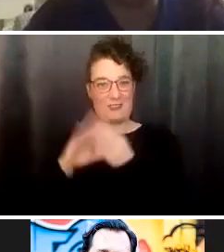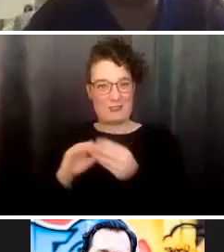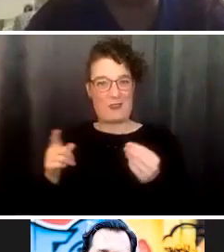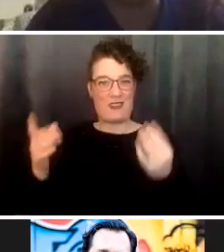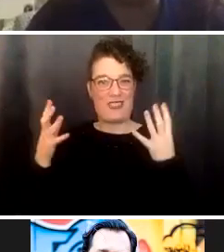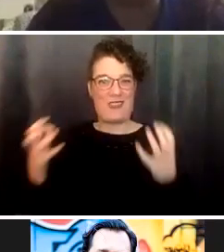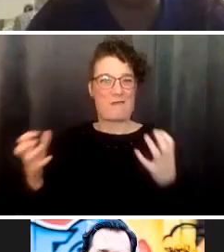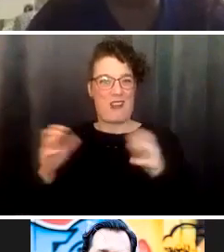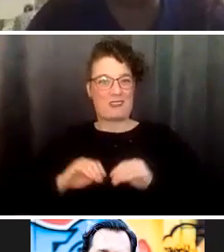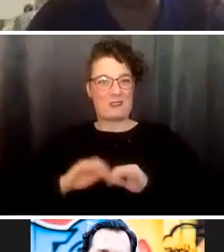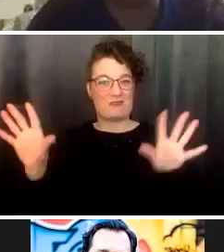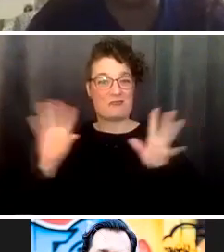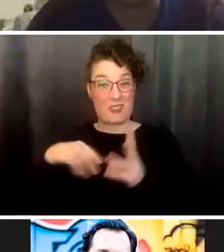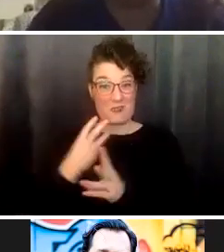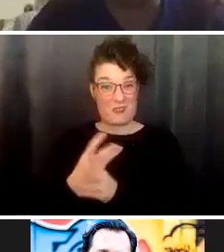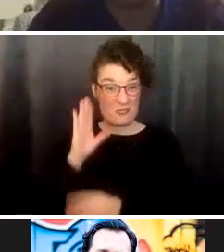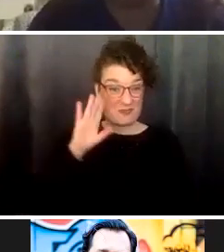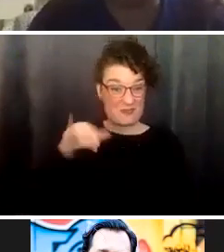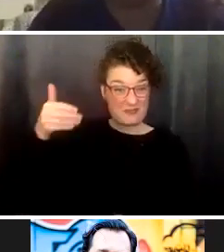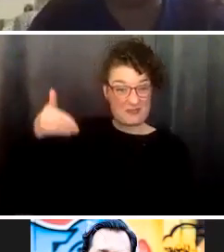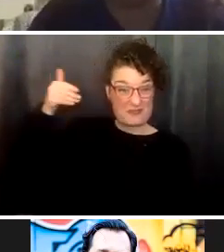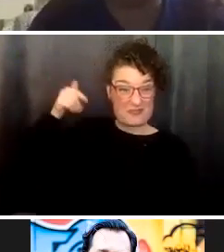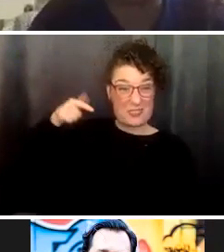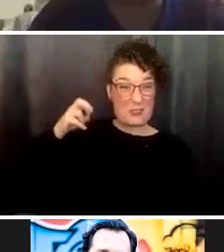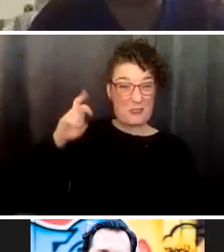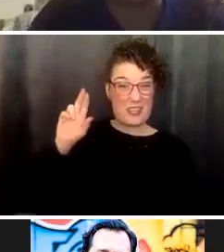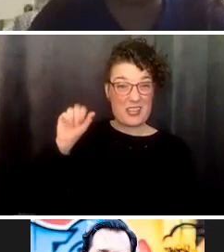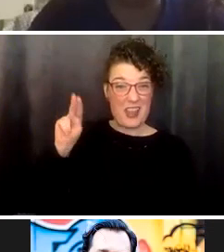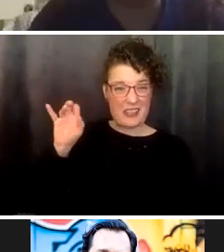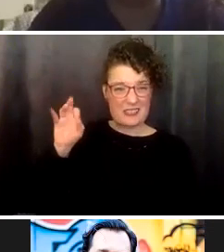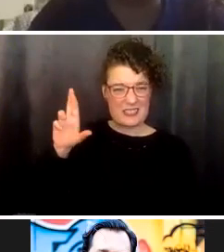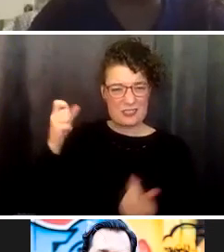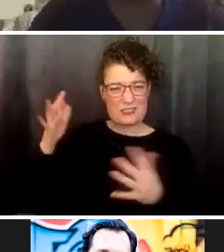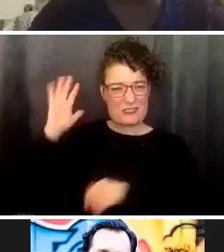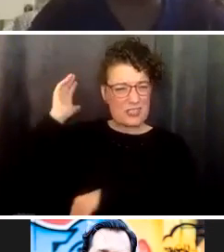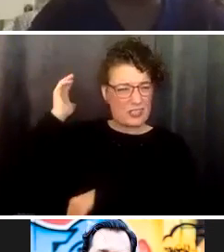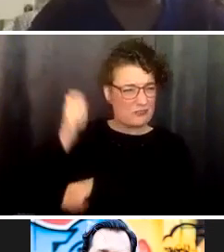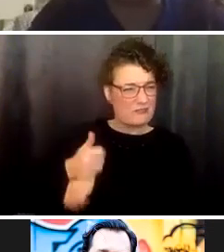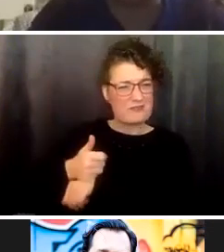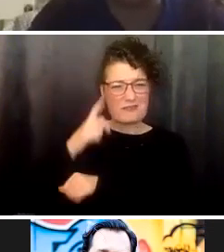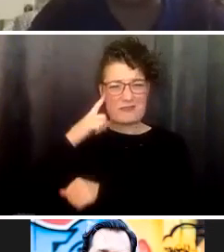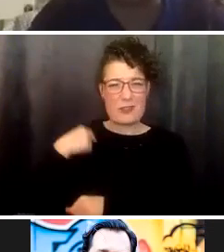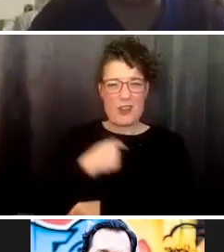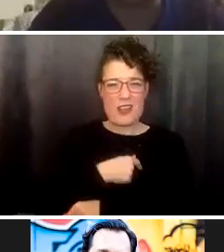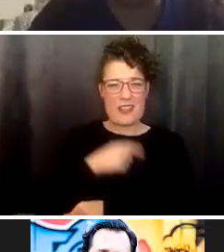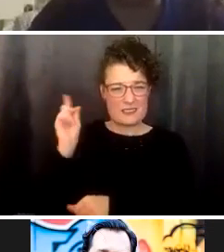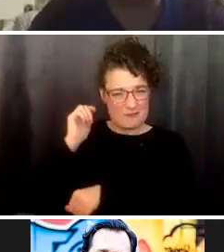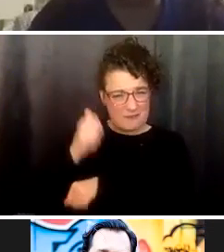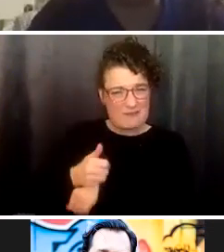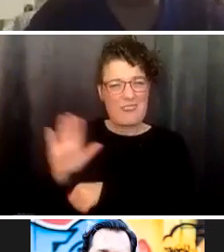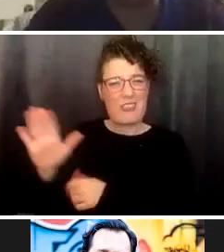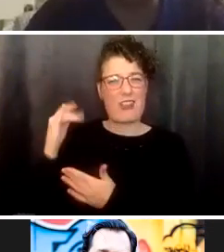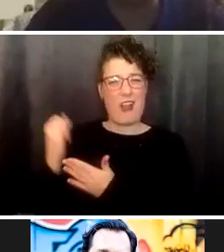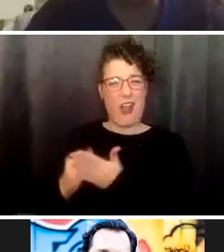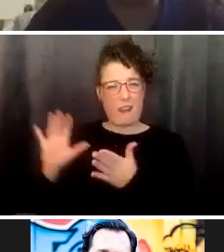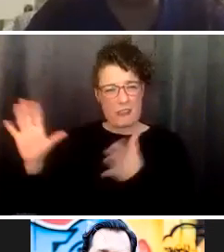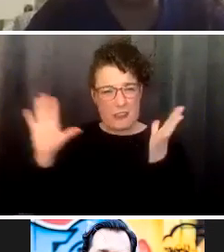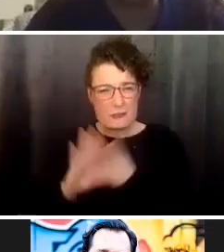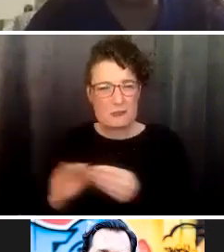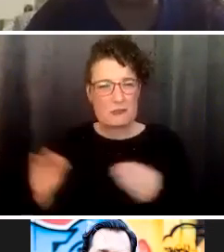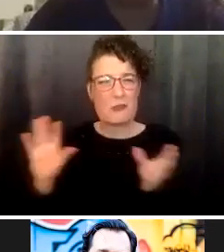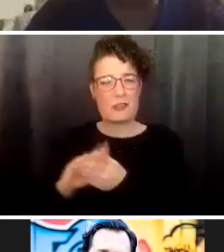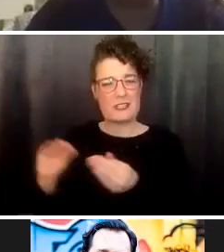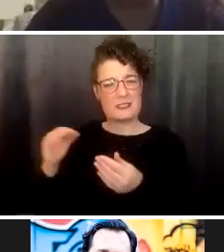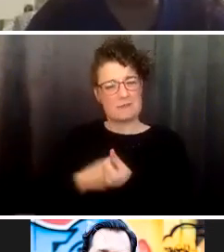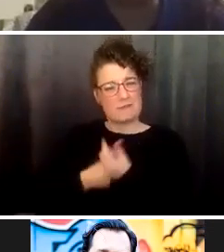queer ancestors have paved the way by creating stories and works of art based on their unique experiences. And through this